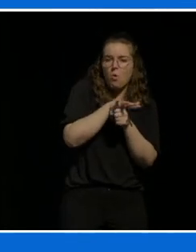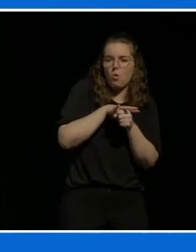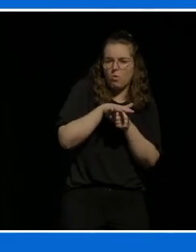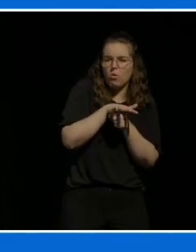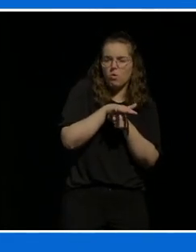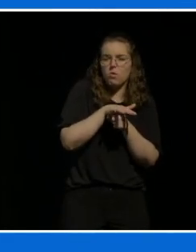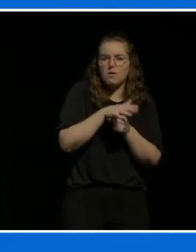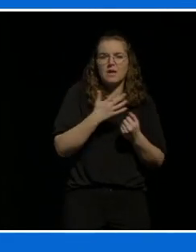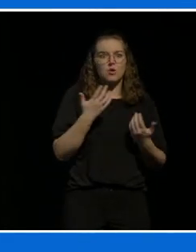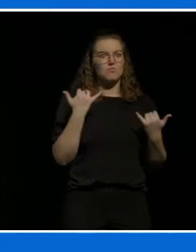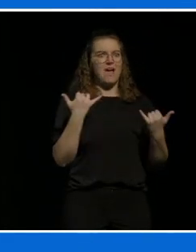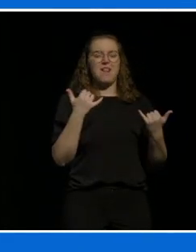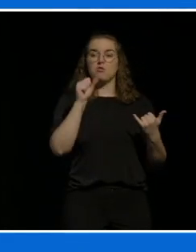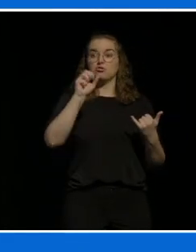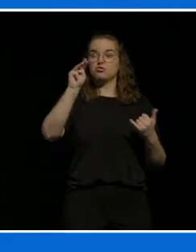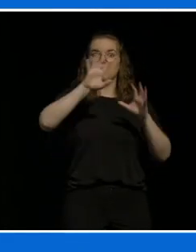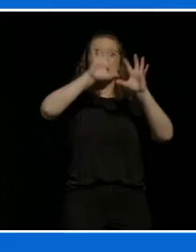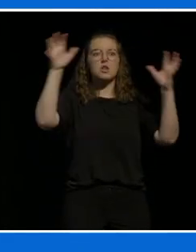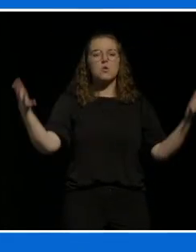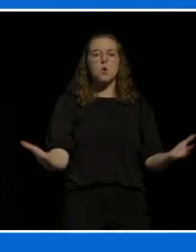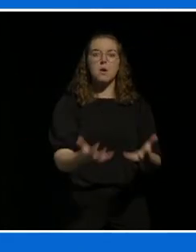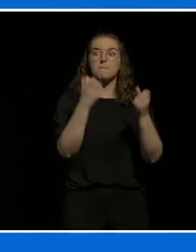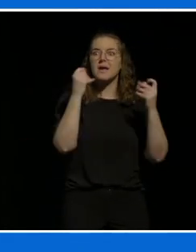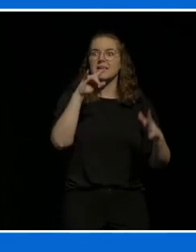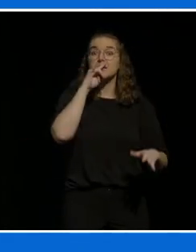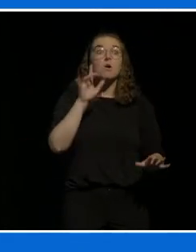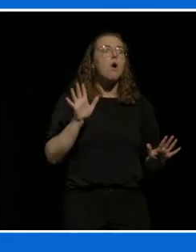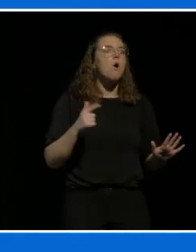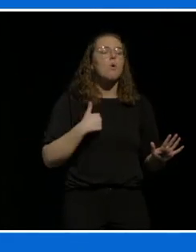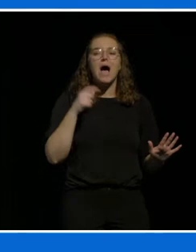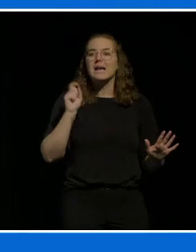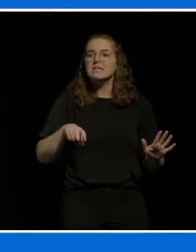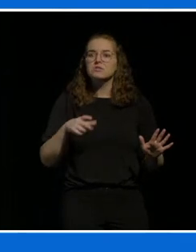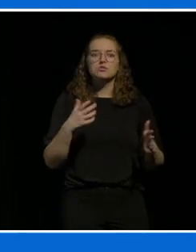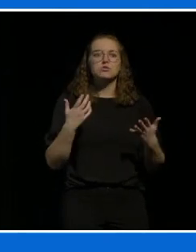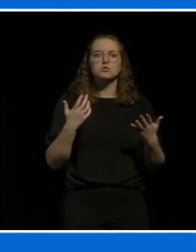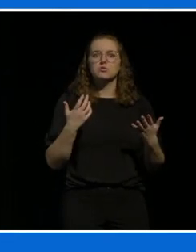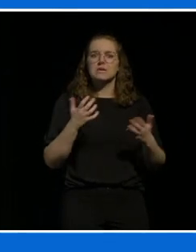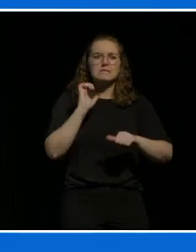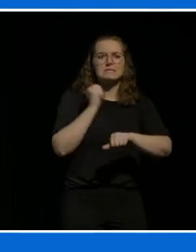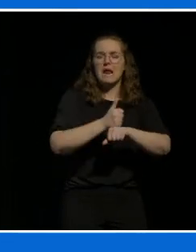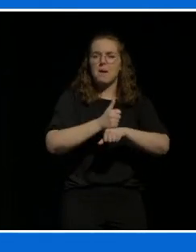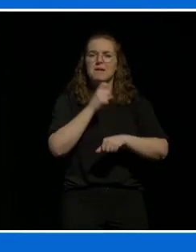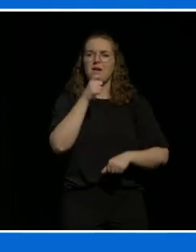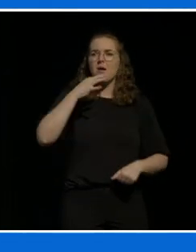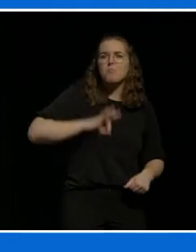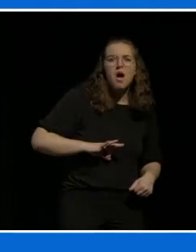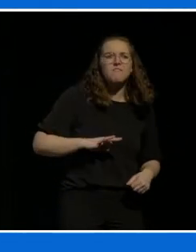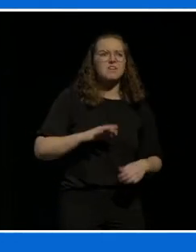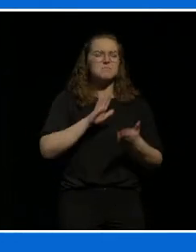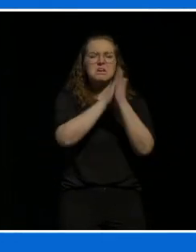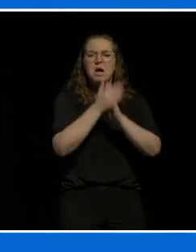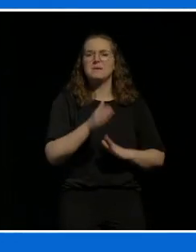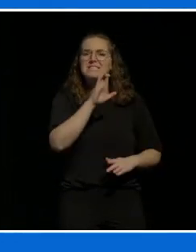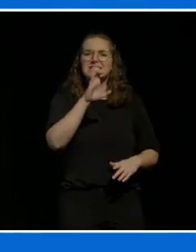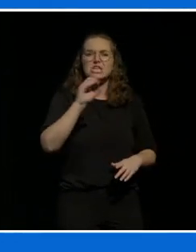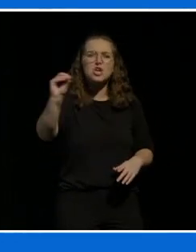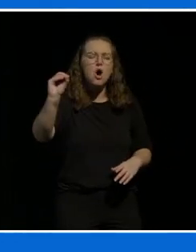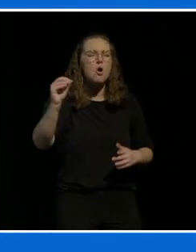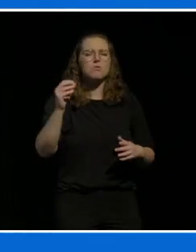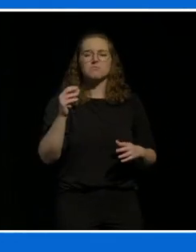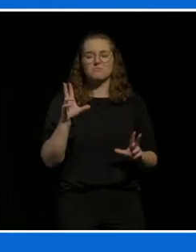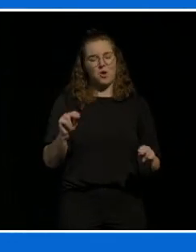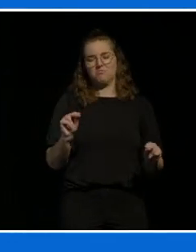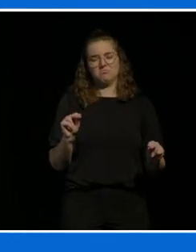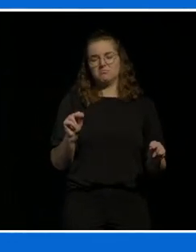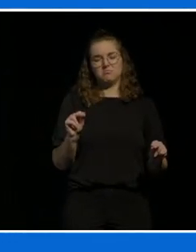think in the social media world, I see all of these kids that say, oh, I need to create a nonprofit, be a CEO by the age of 18 in order to make a difference. No,